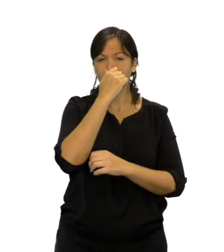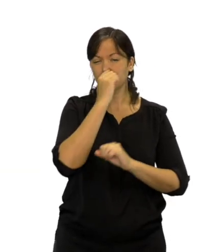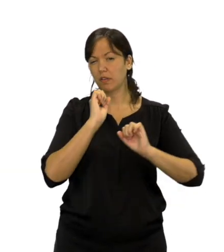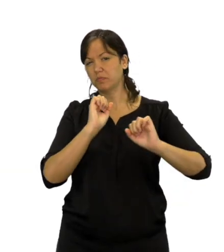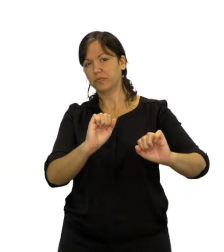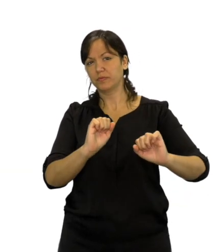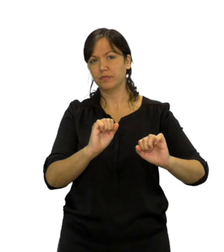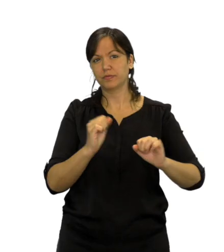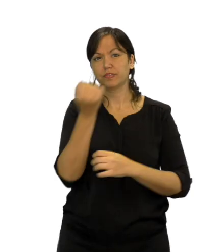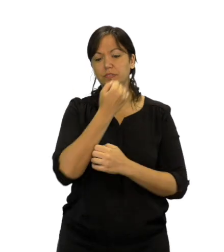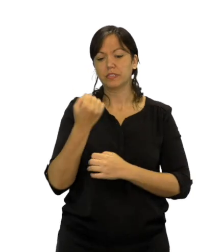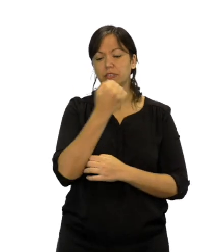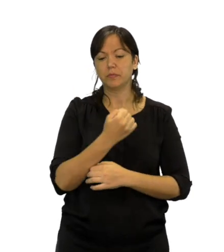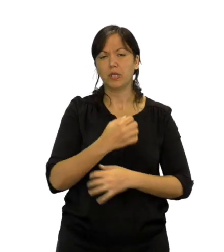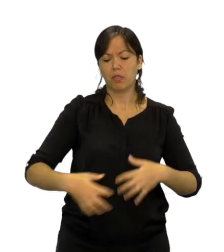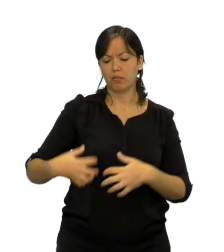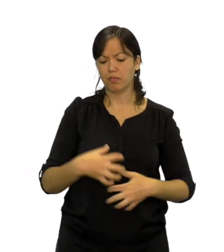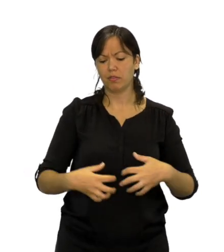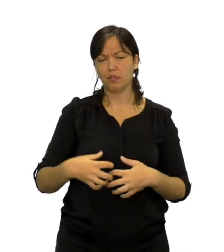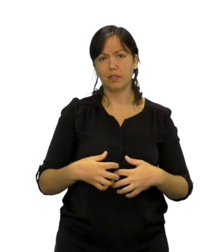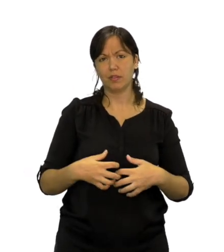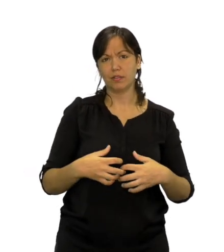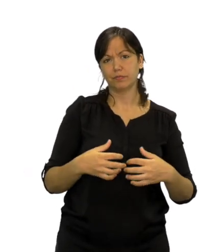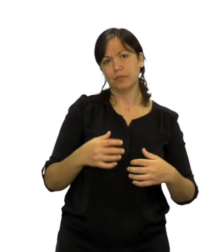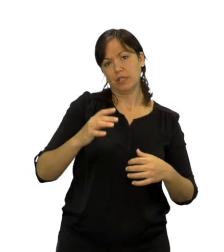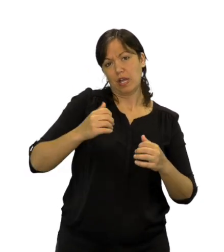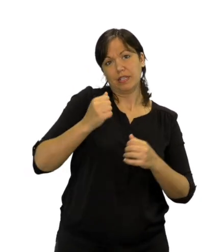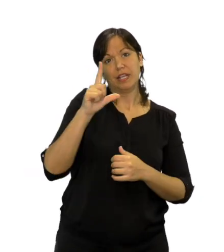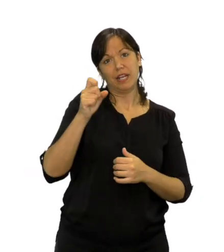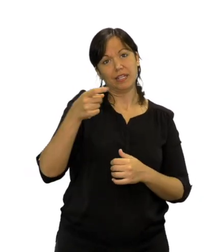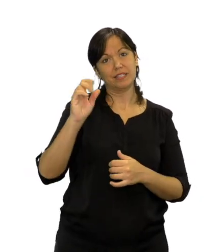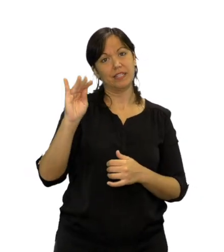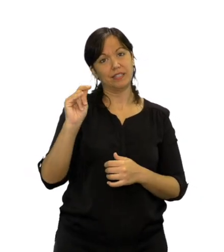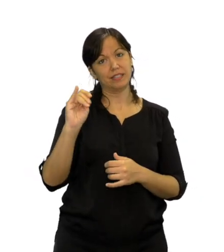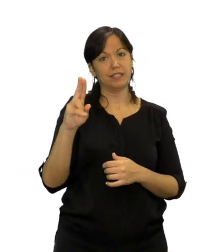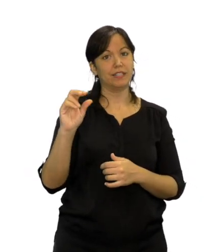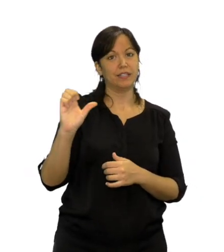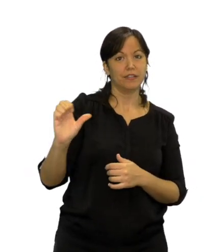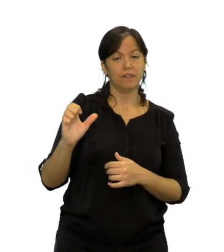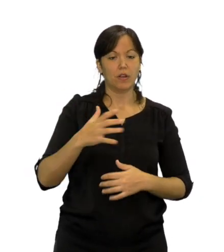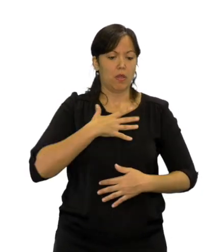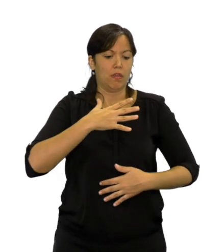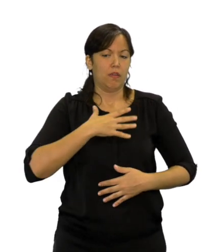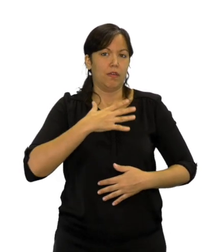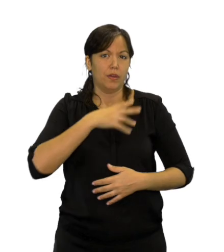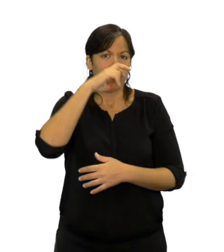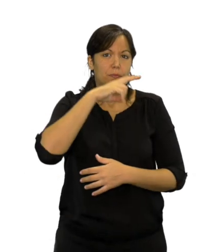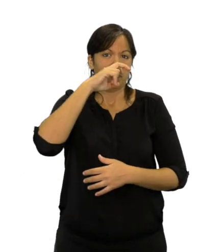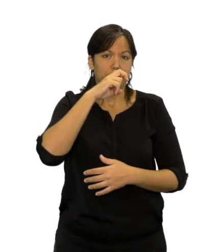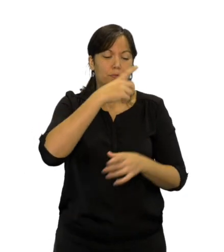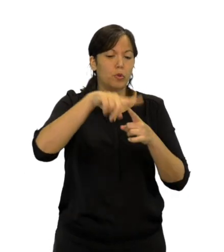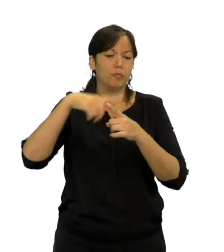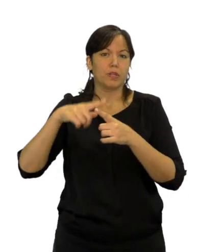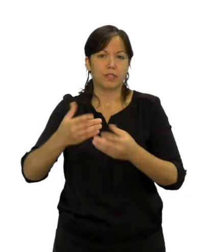has antibacterial, depurative, digestive, laxative, anti-inflammatory, and expectorant